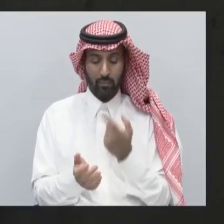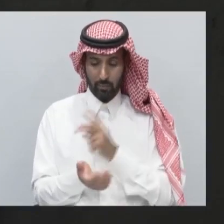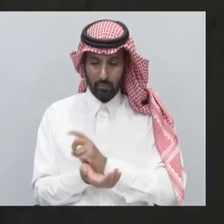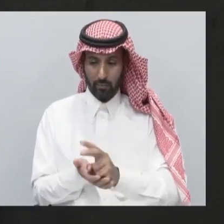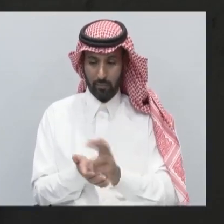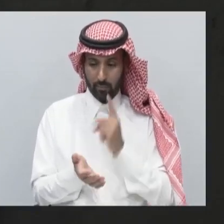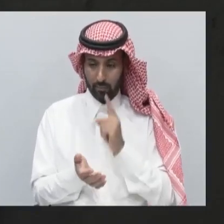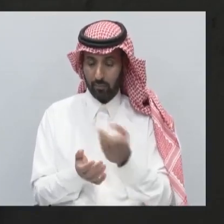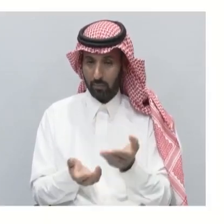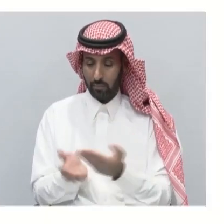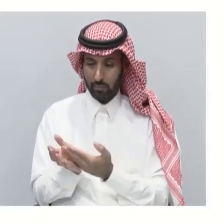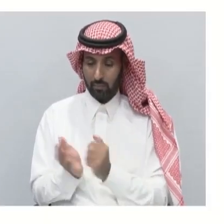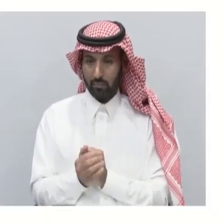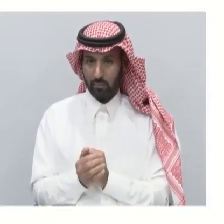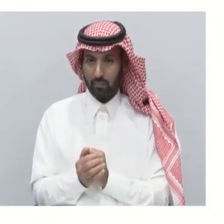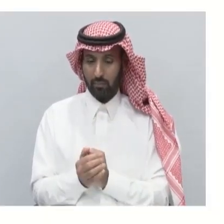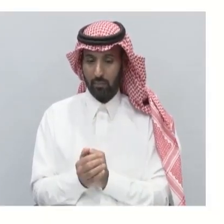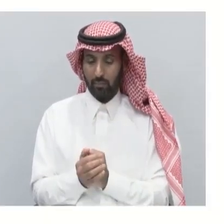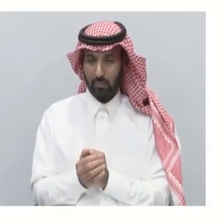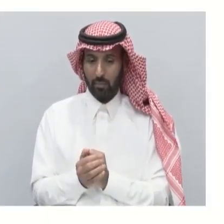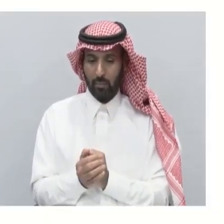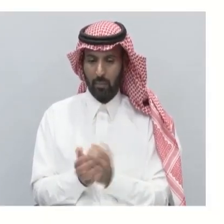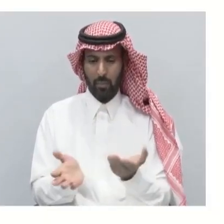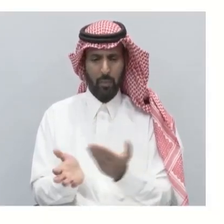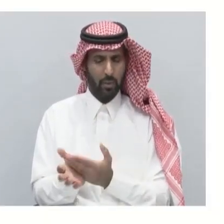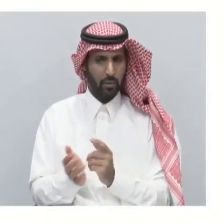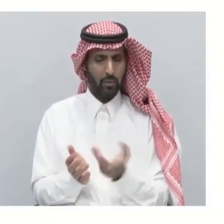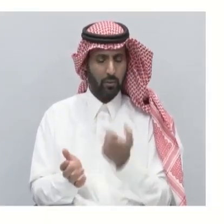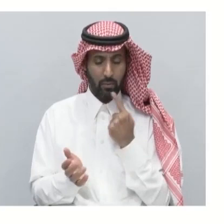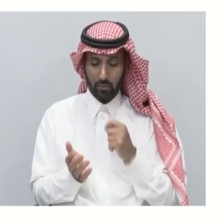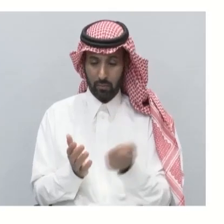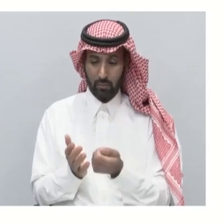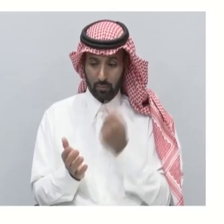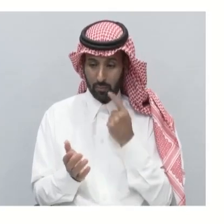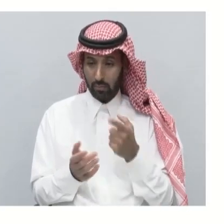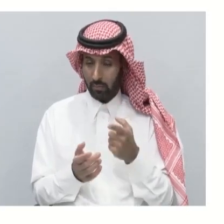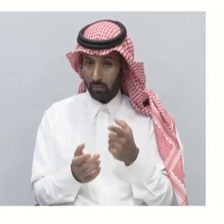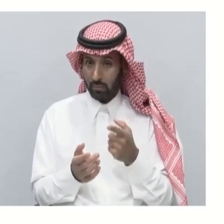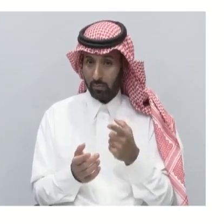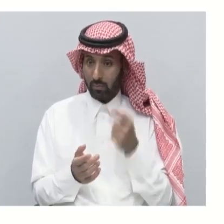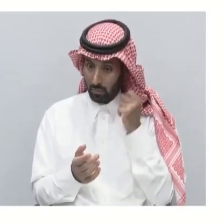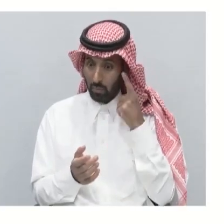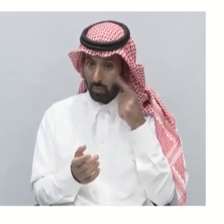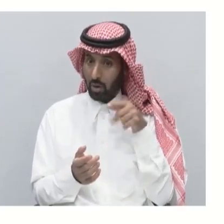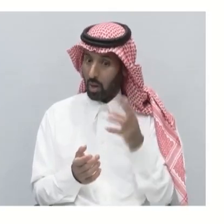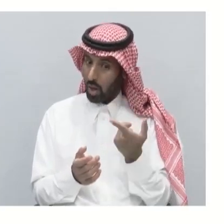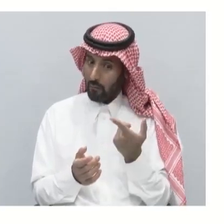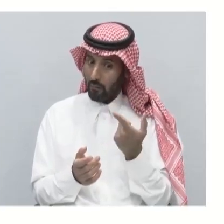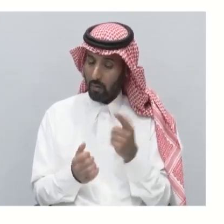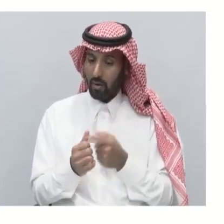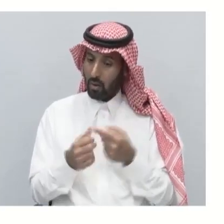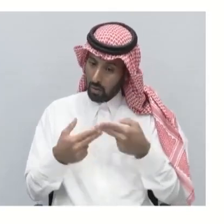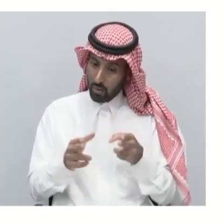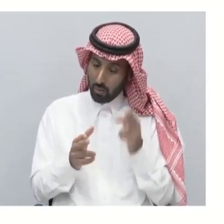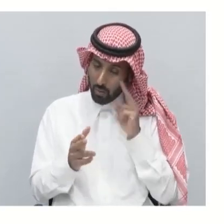email for invitation. Next in here, the writing process, just a reminder for you. At the beginning